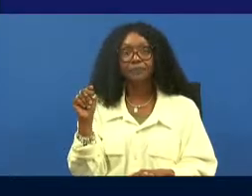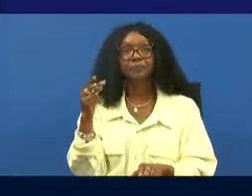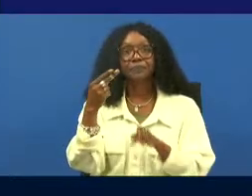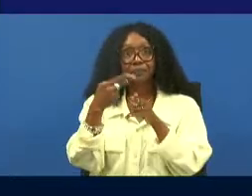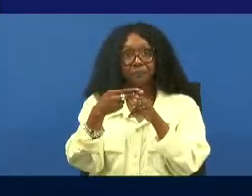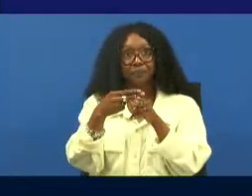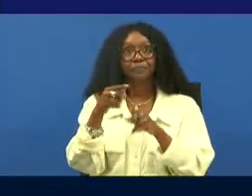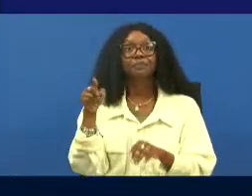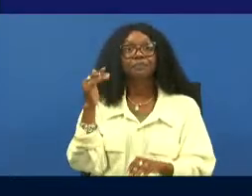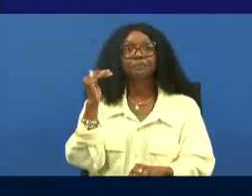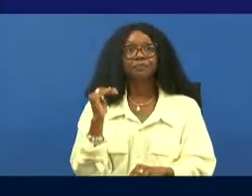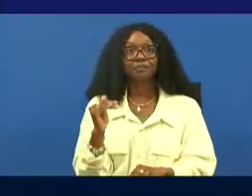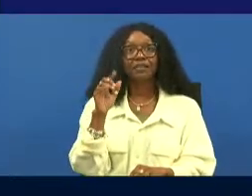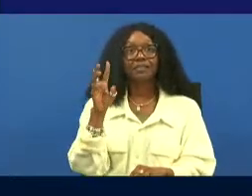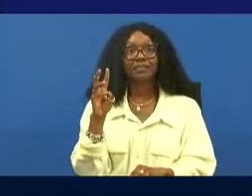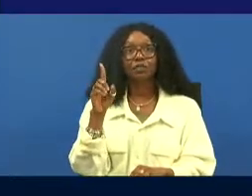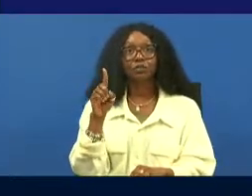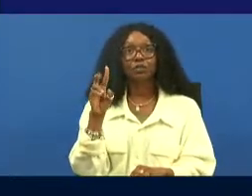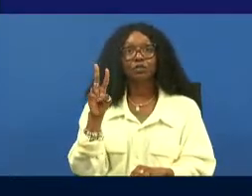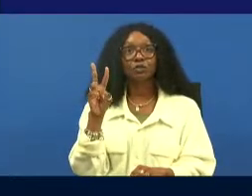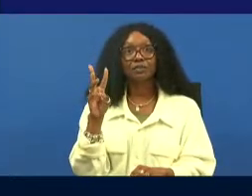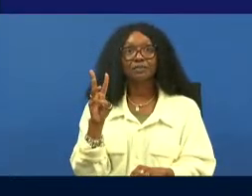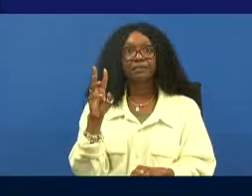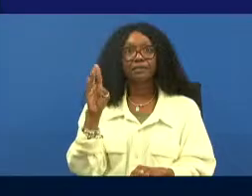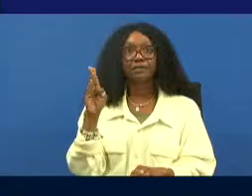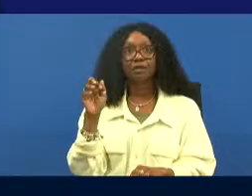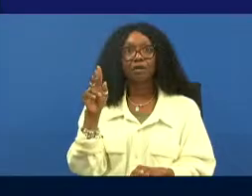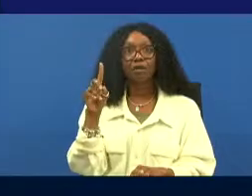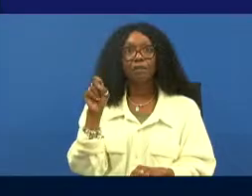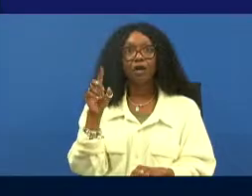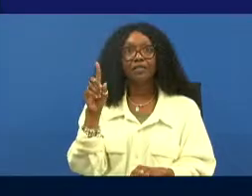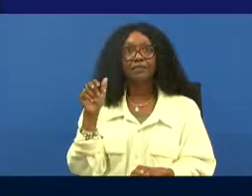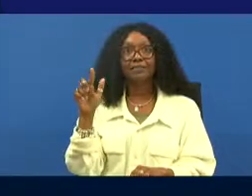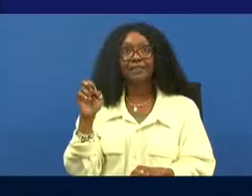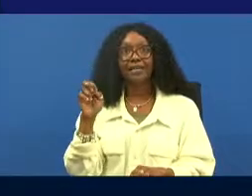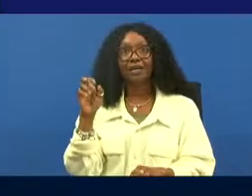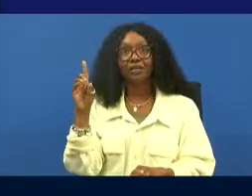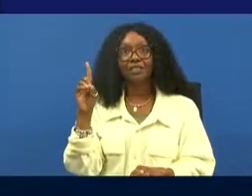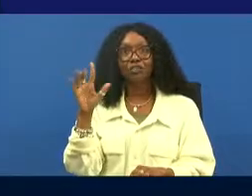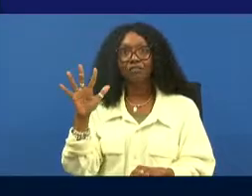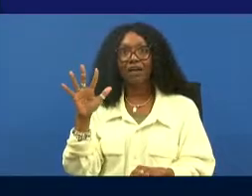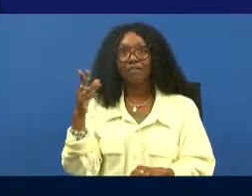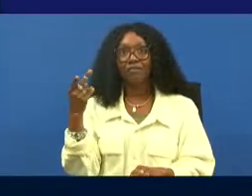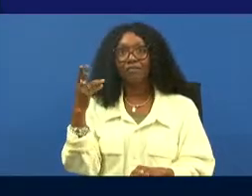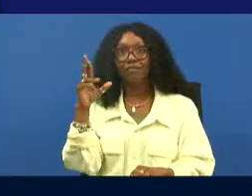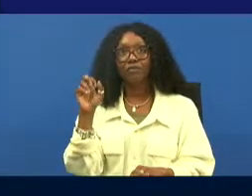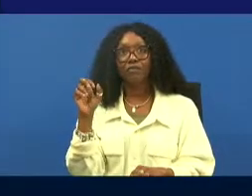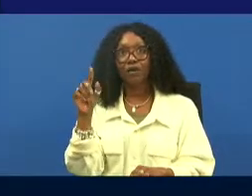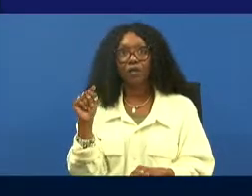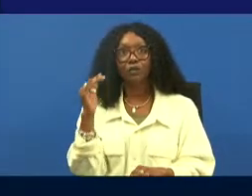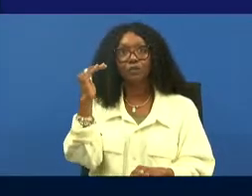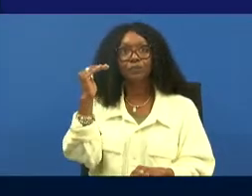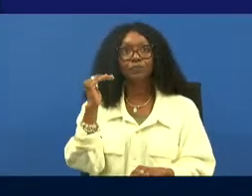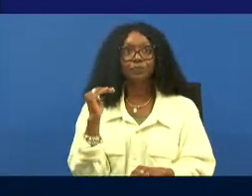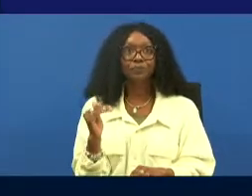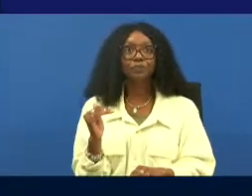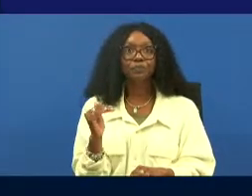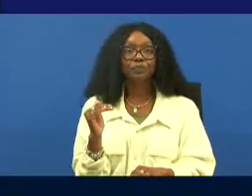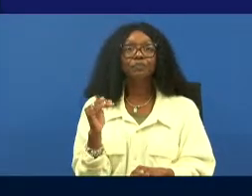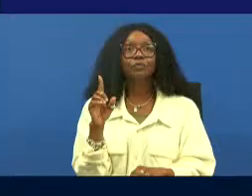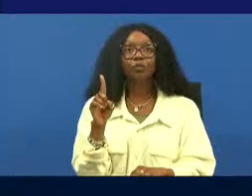Everett, 6126 Barksdale Street, Council District 5, Hearst. Number 8, the estate of Vivian Moore and the estate of Eva